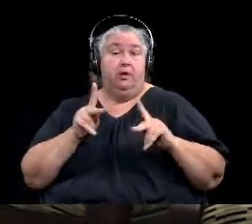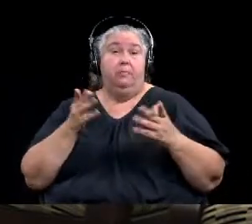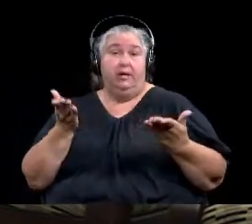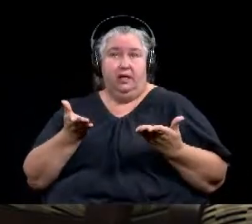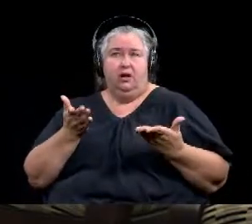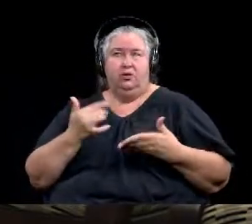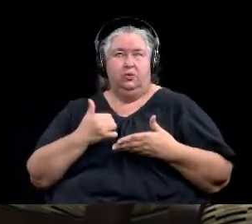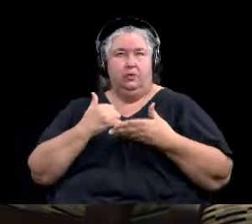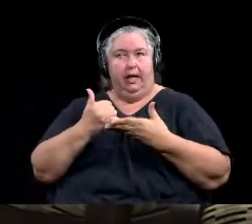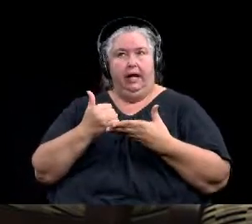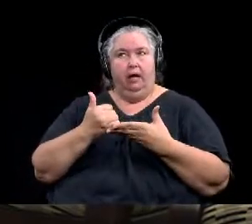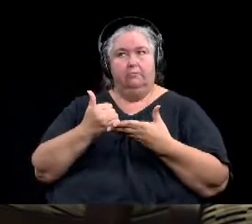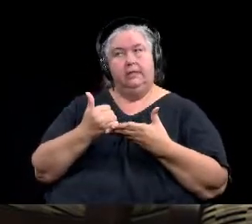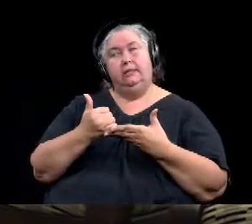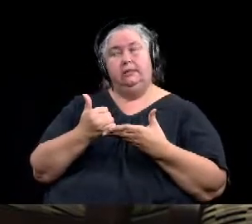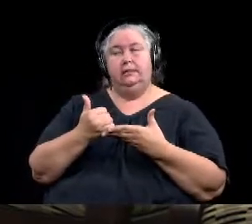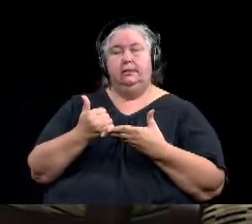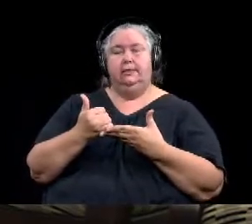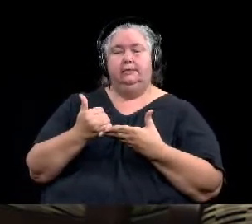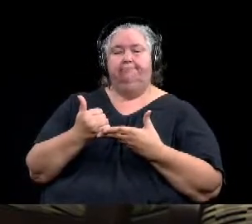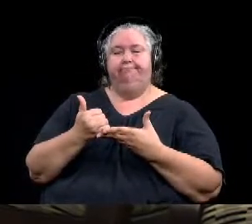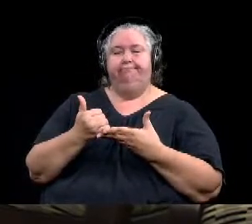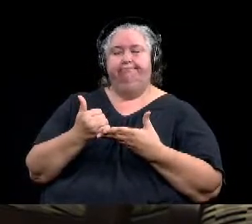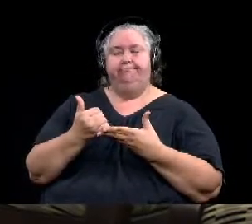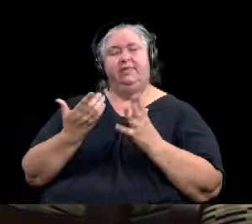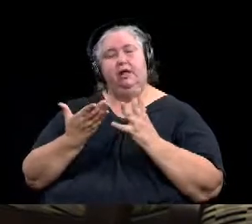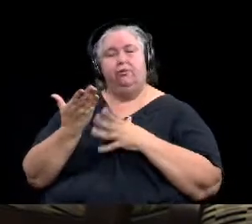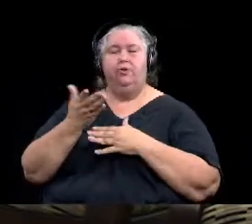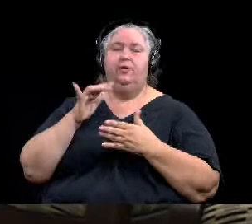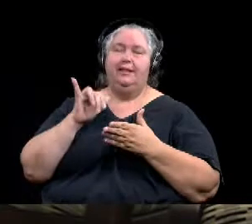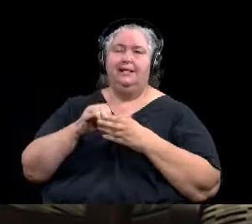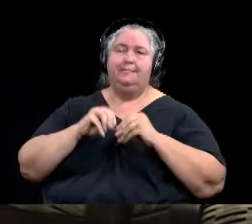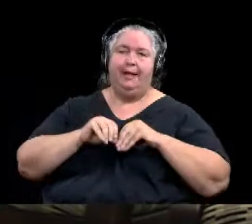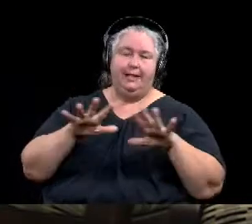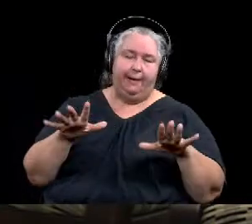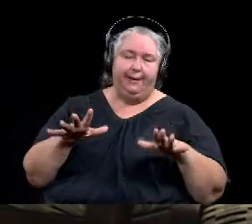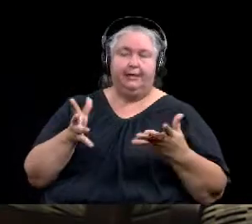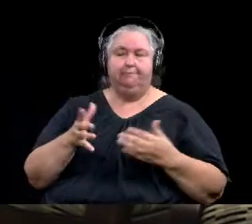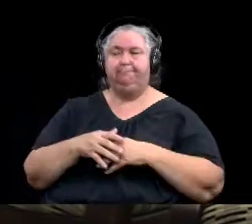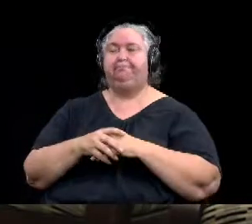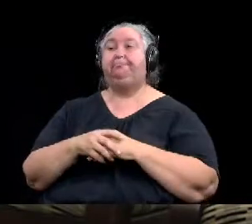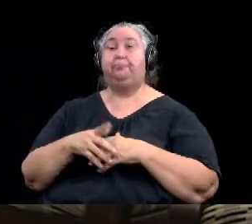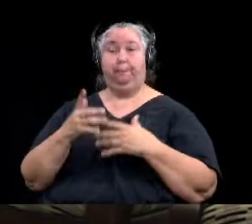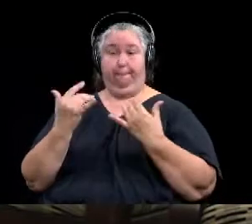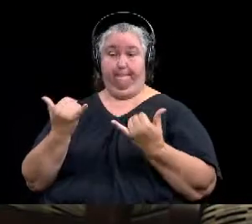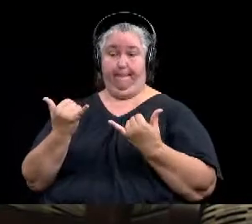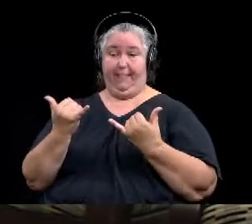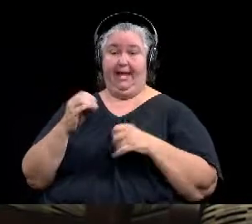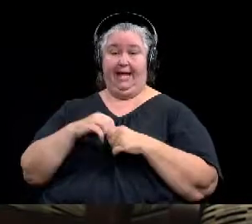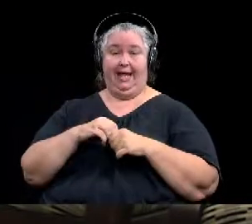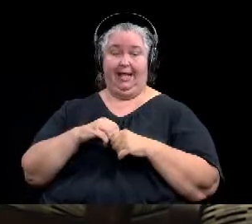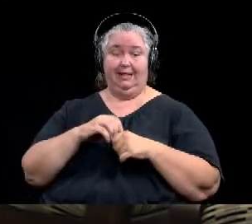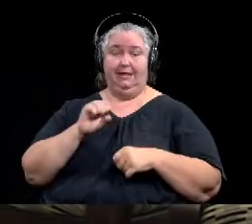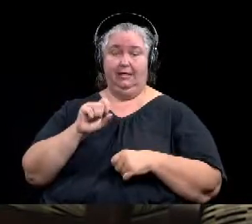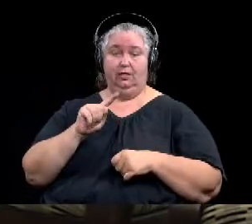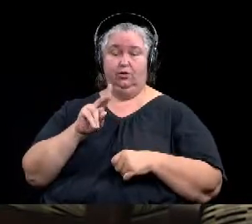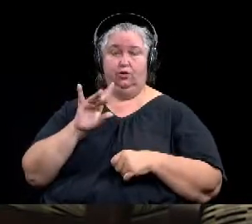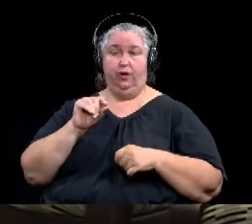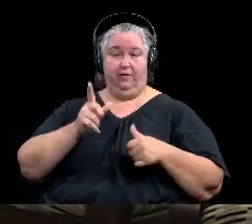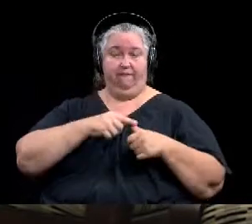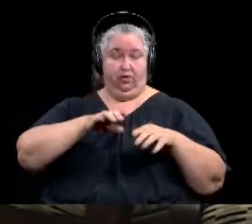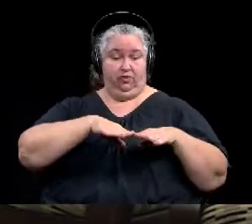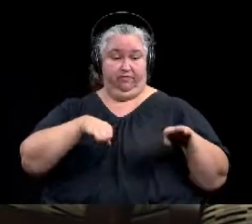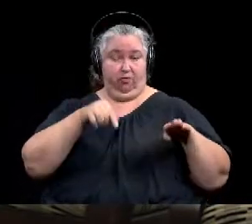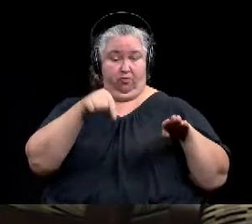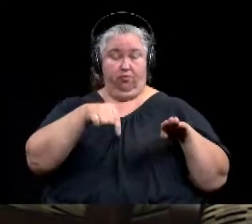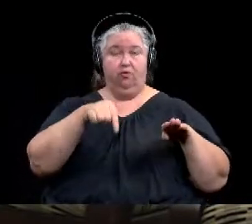help get us through this pandemic as we are. Right now, down in our studio, and in the first floor of our studio,